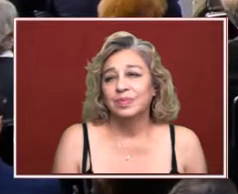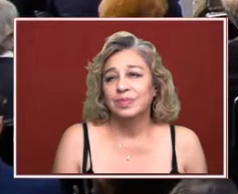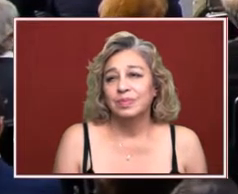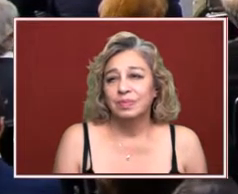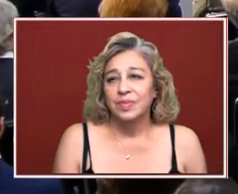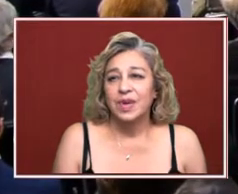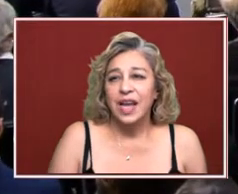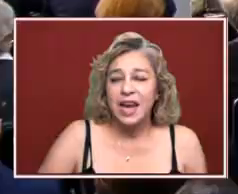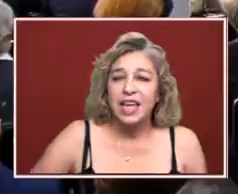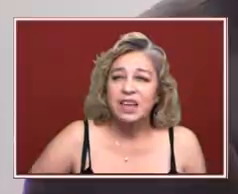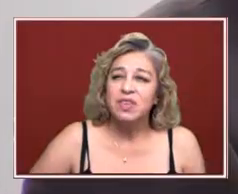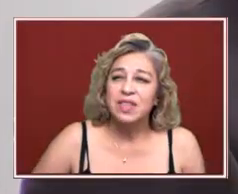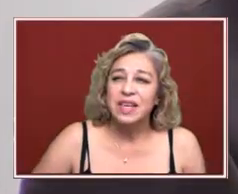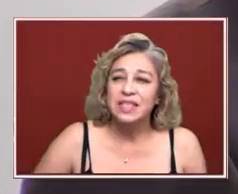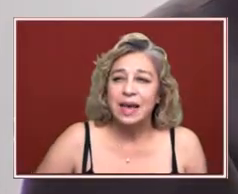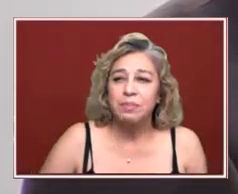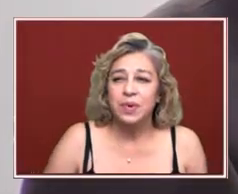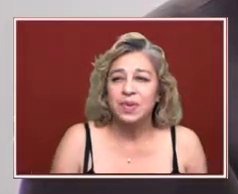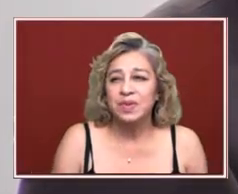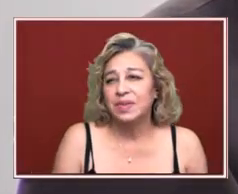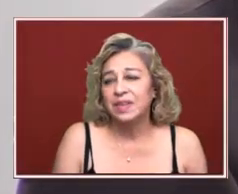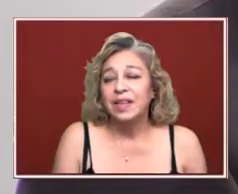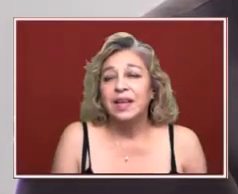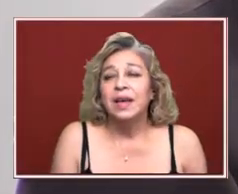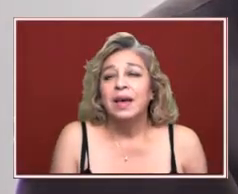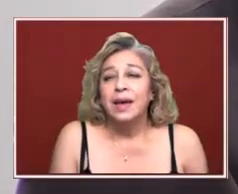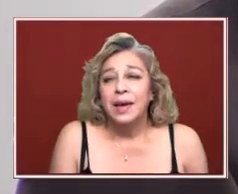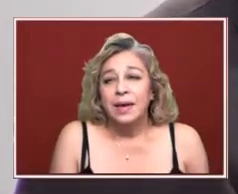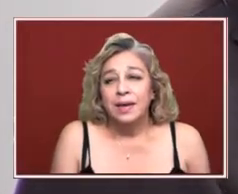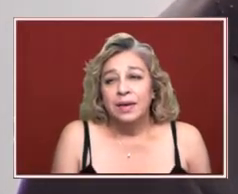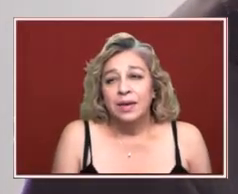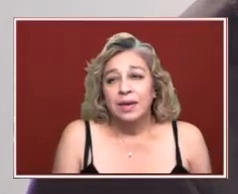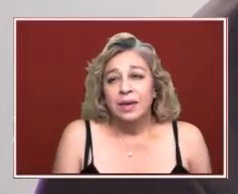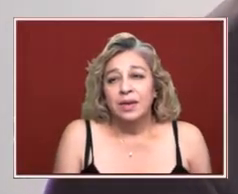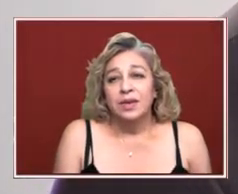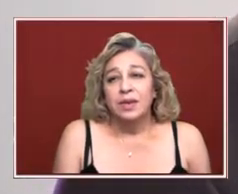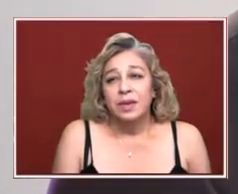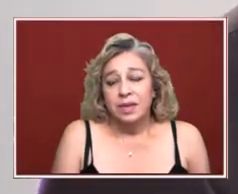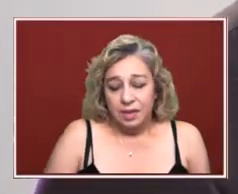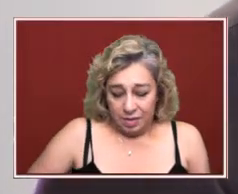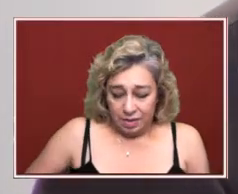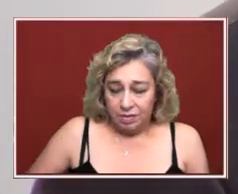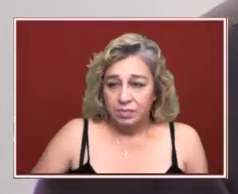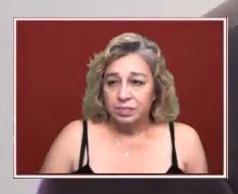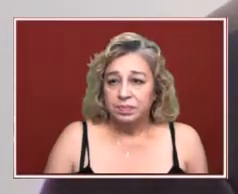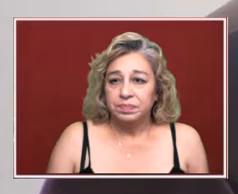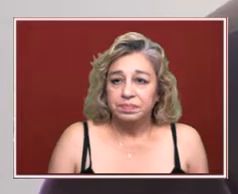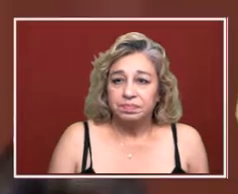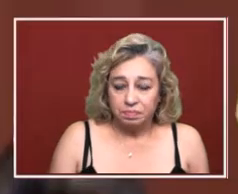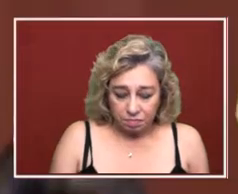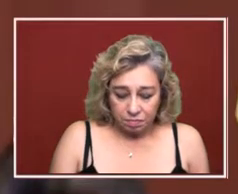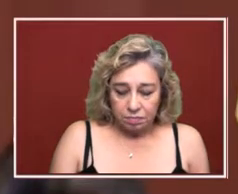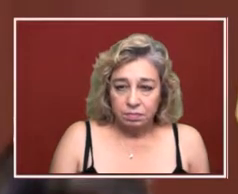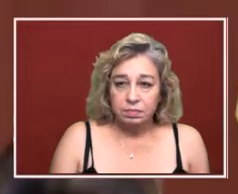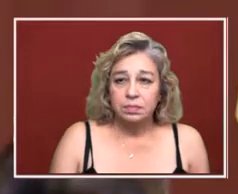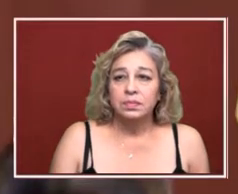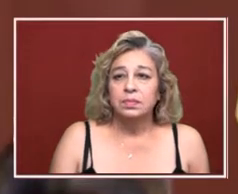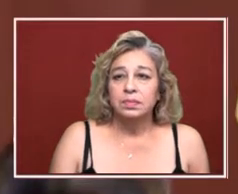el ejemplo. And I give you the example. De que en el último año de el